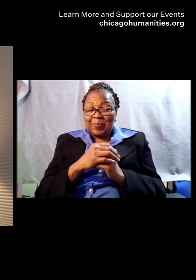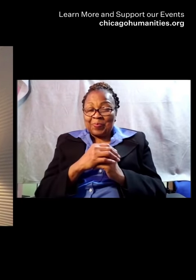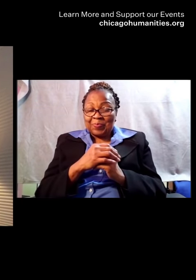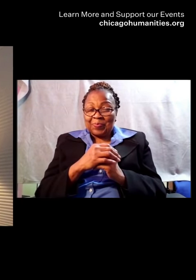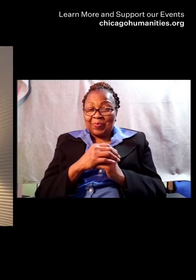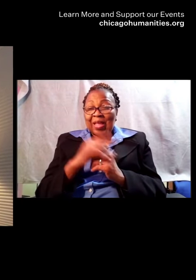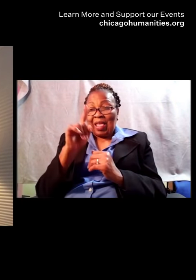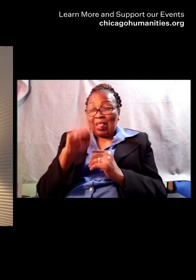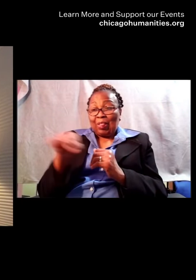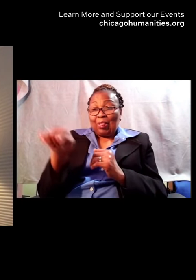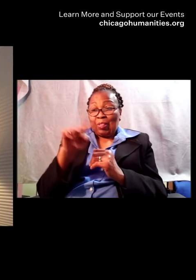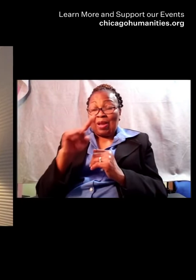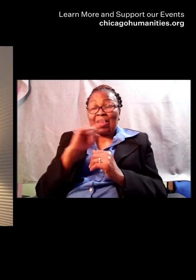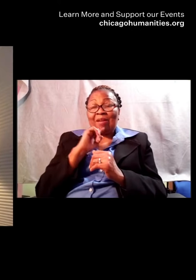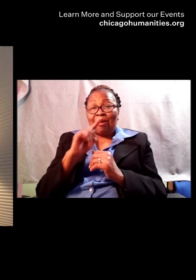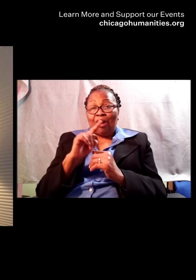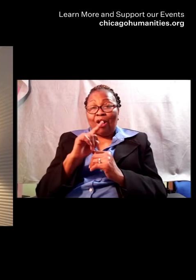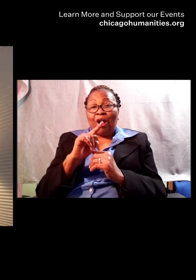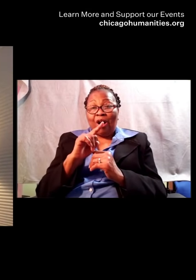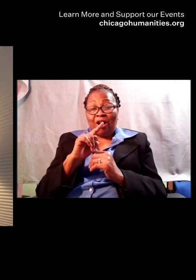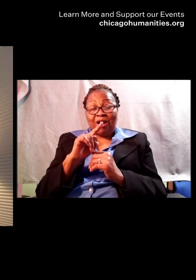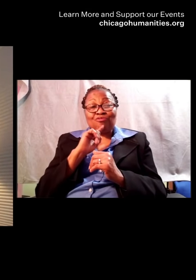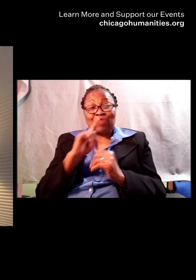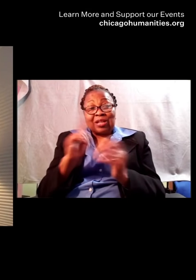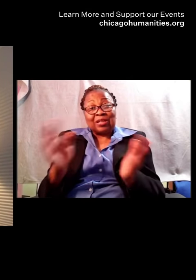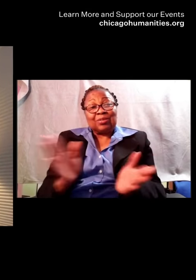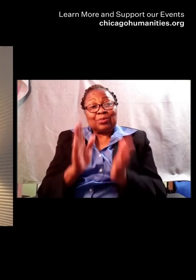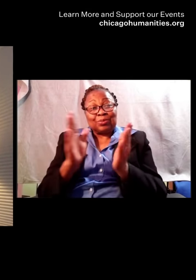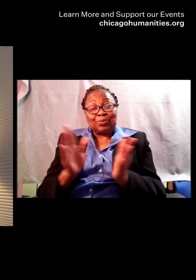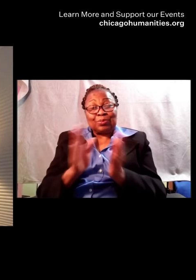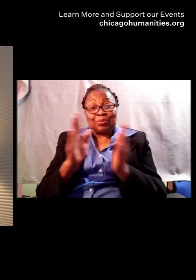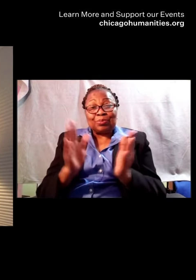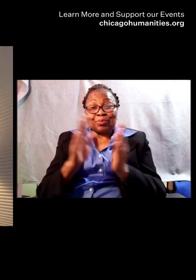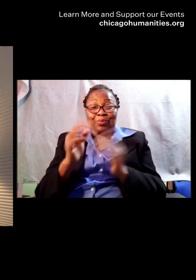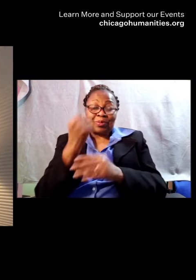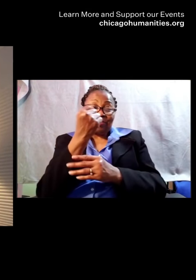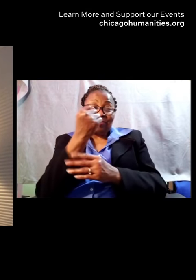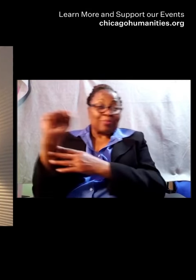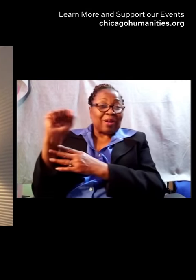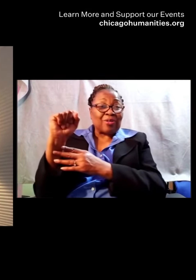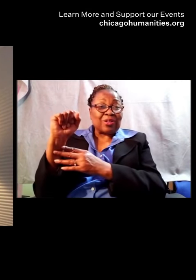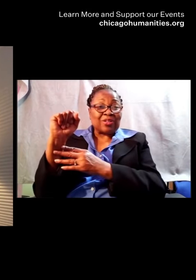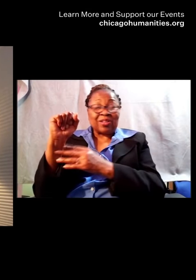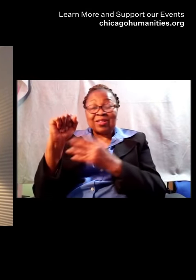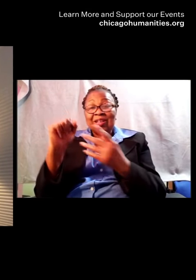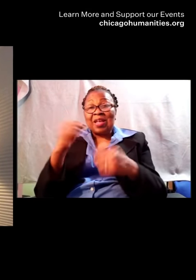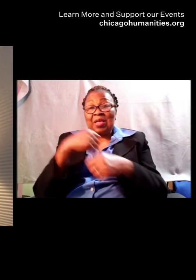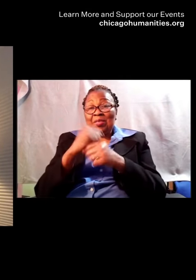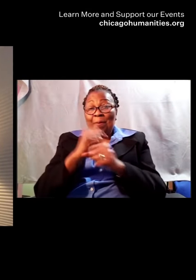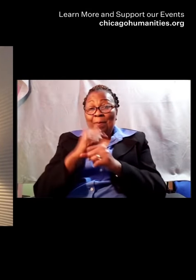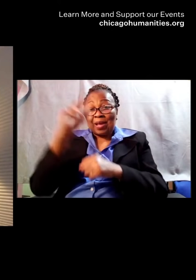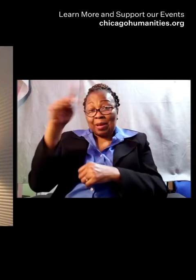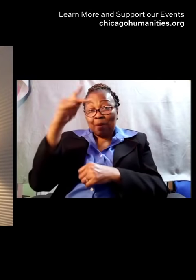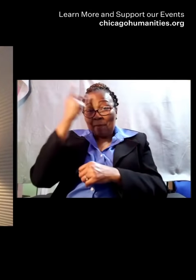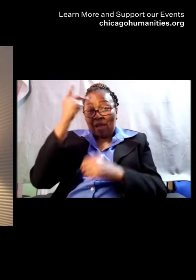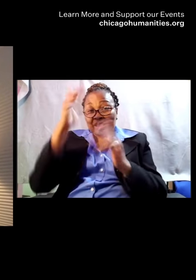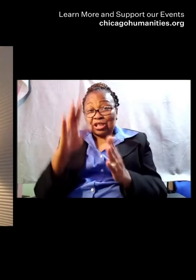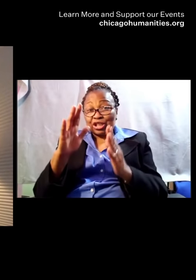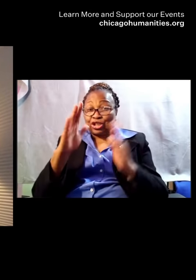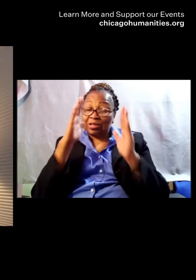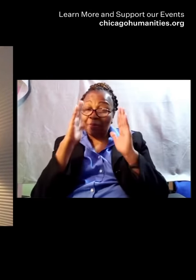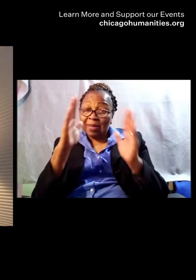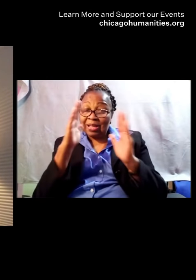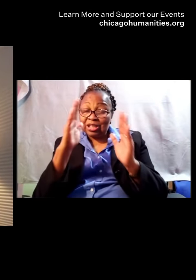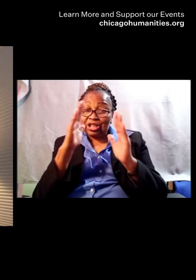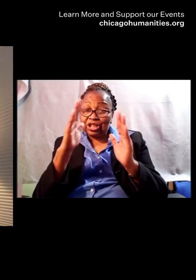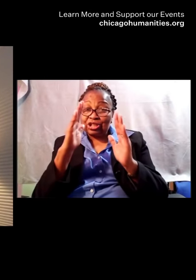They are fueling the Extinction Rebellion. They're making politicians pay attention to the